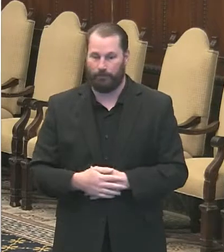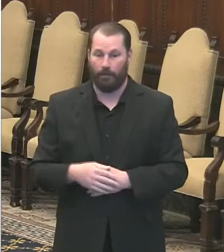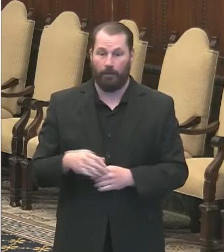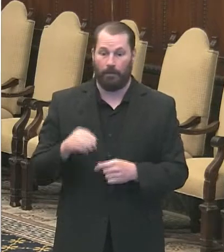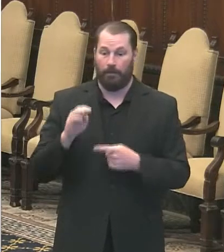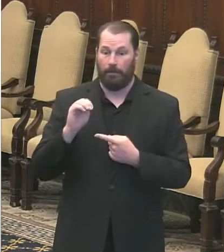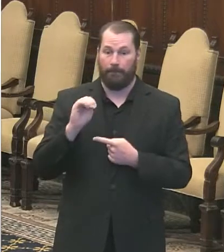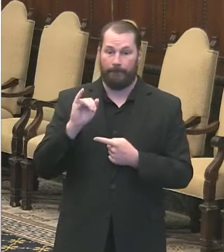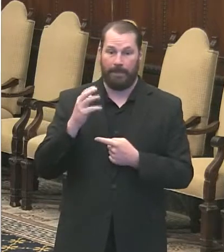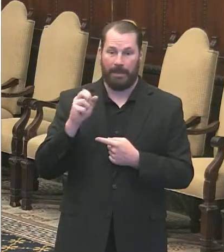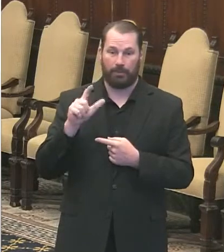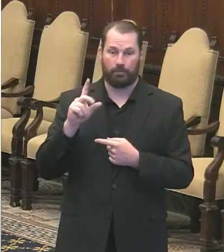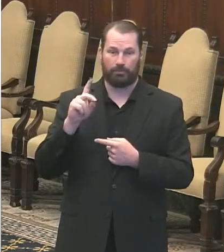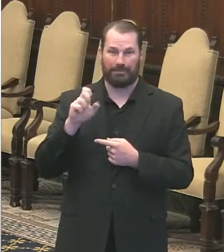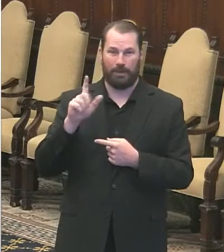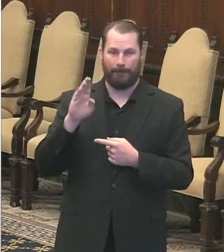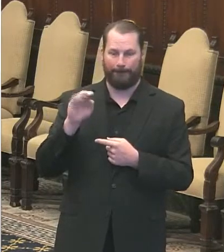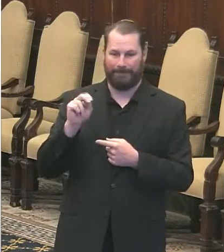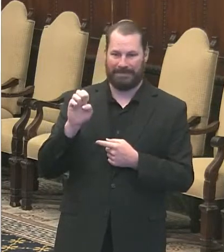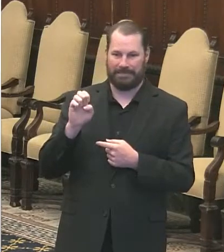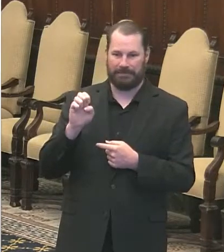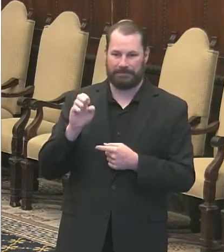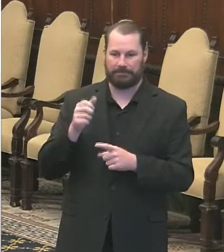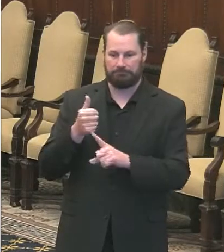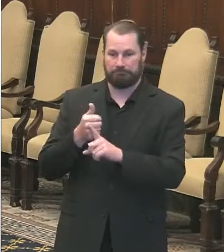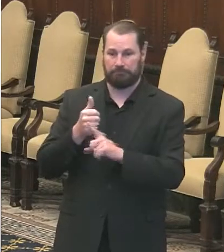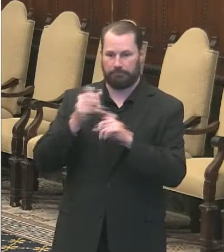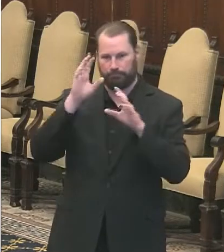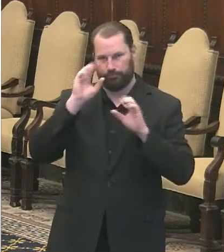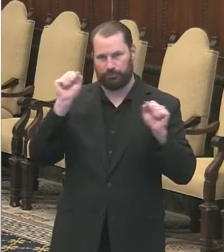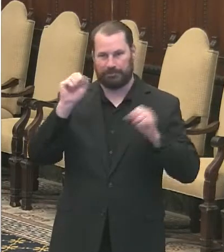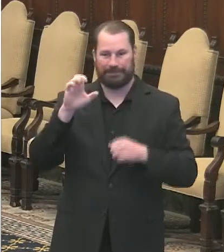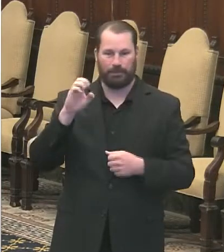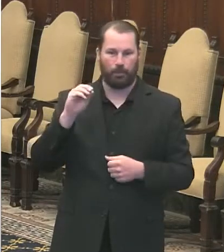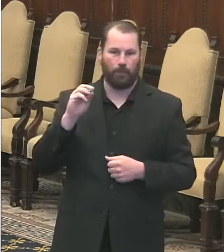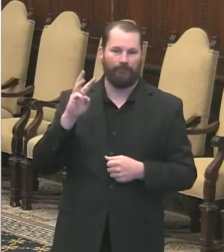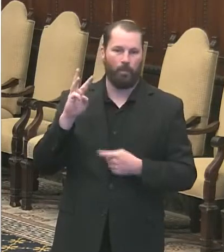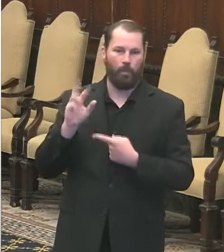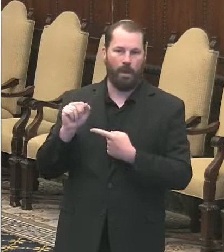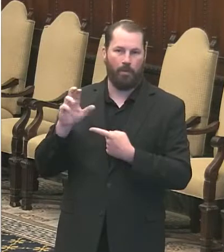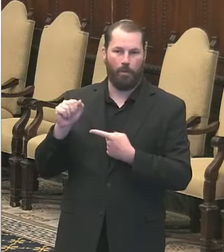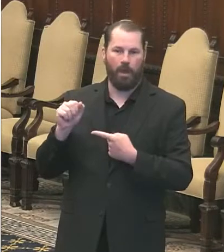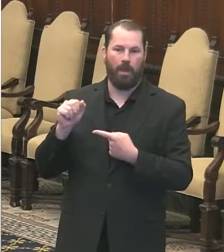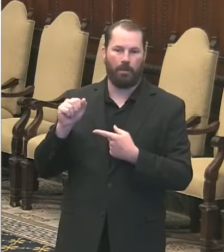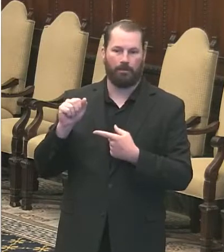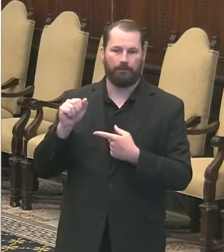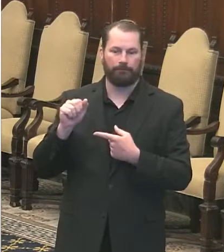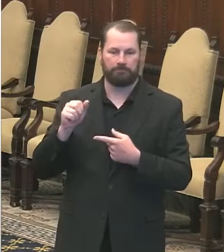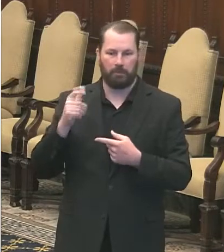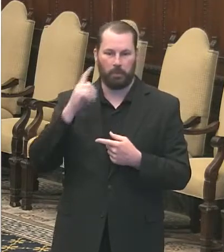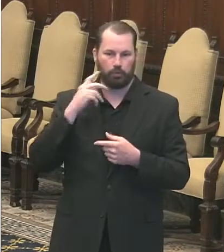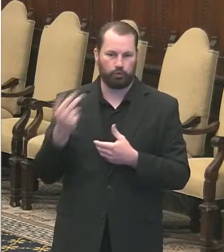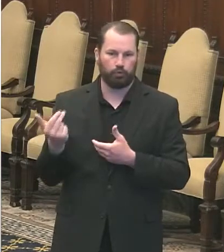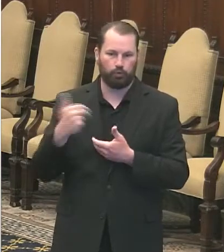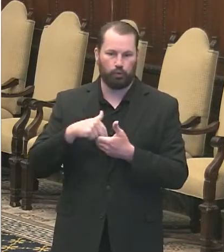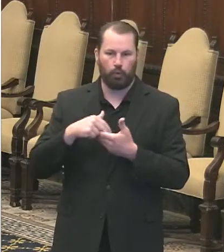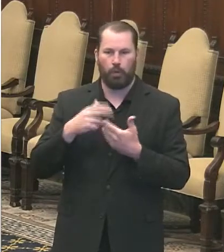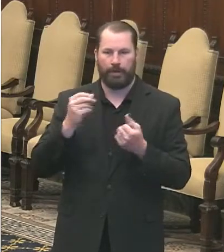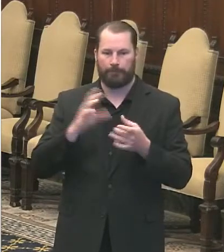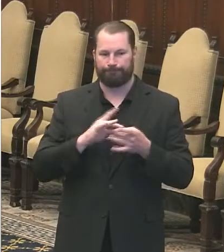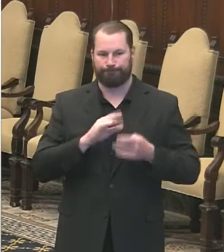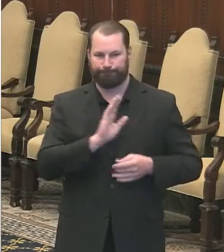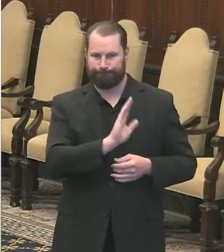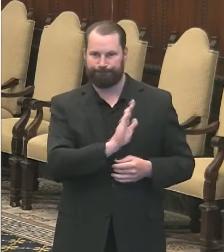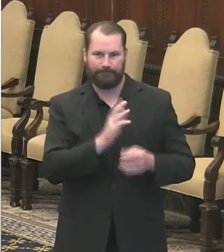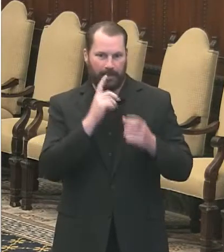is joining us here today via Zoom to share more information about this announcement. And I'll now turn it over to him to give some remarks.